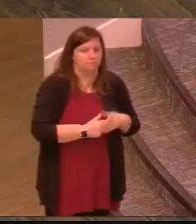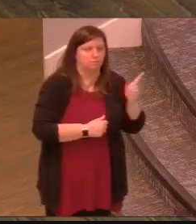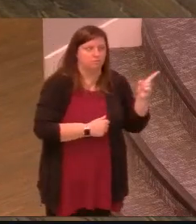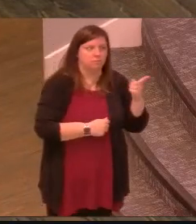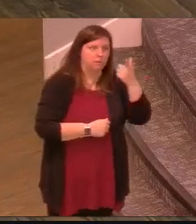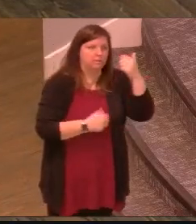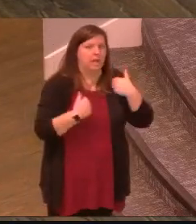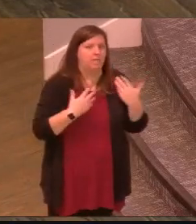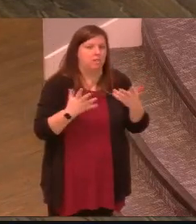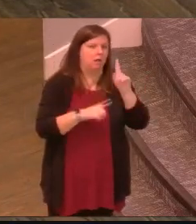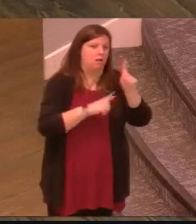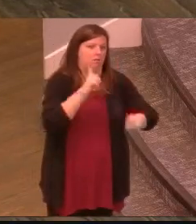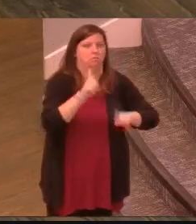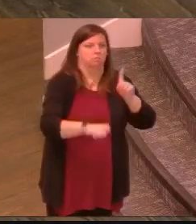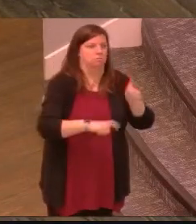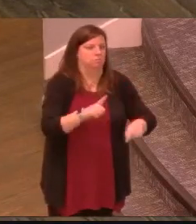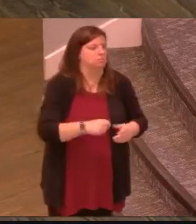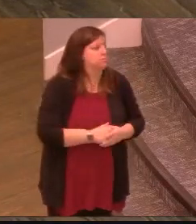Yes.